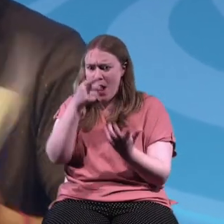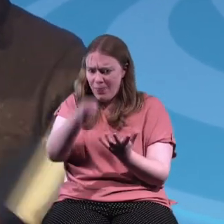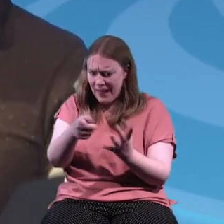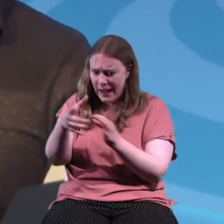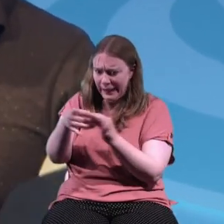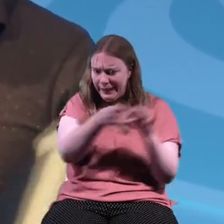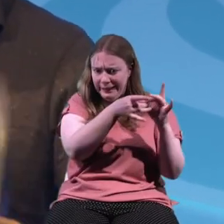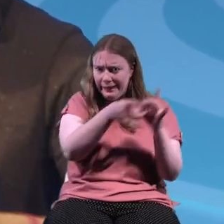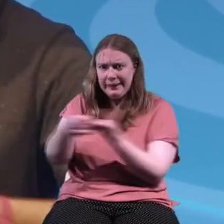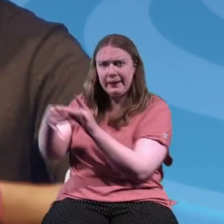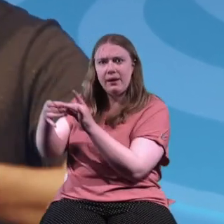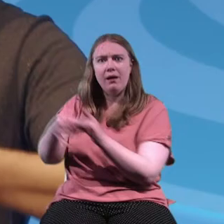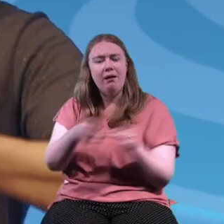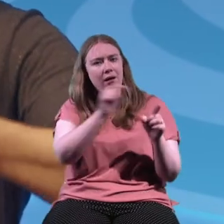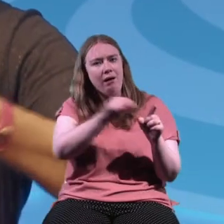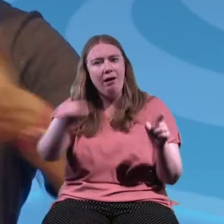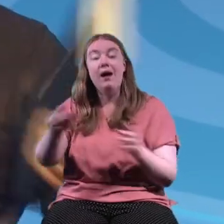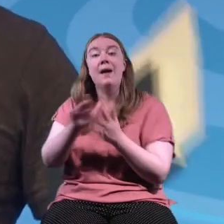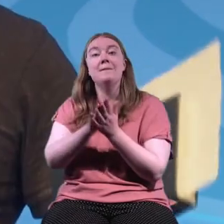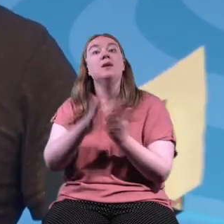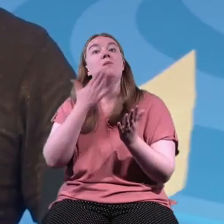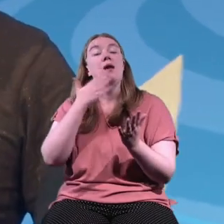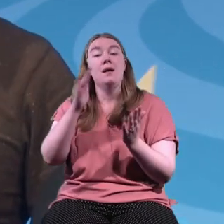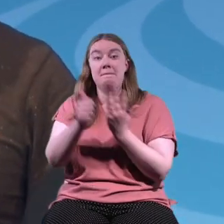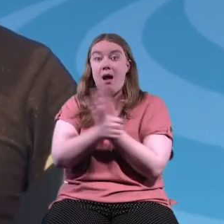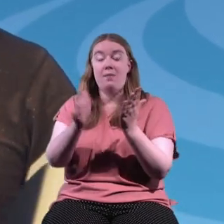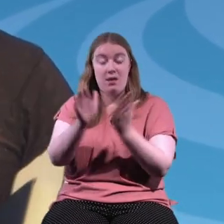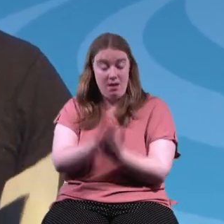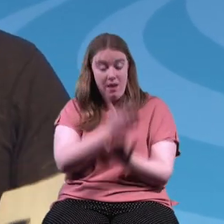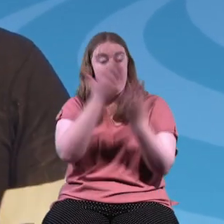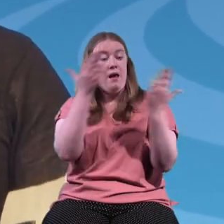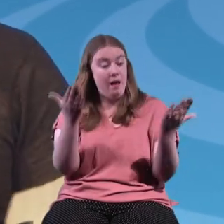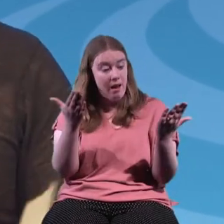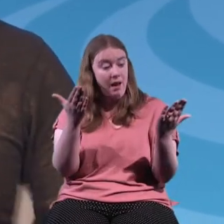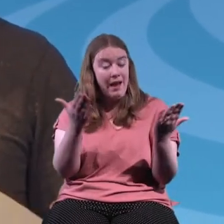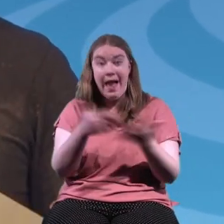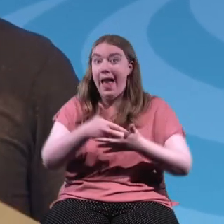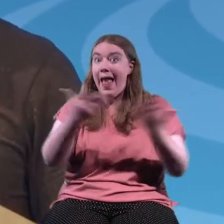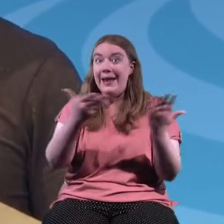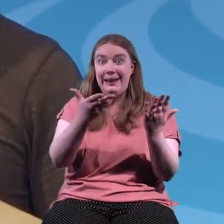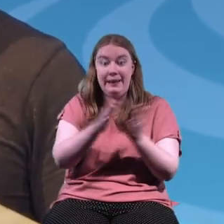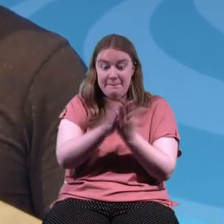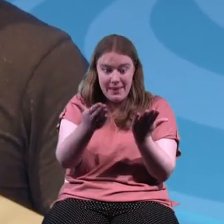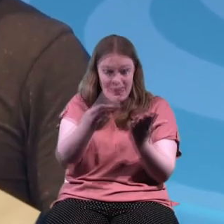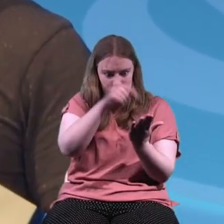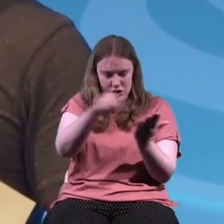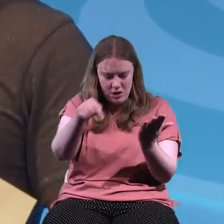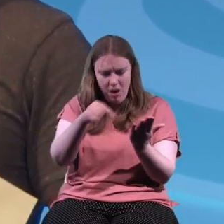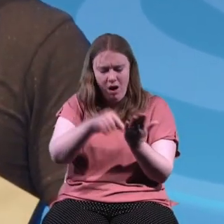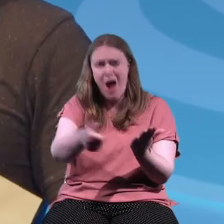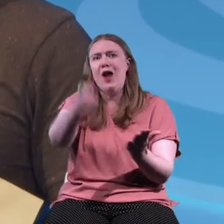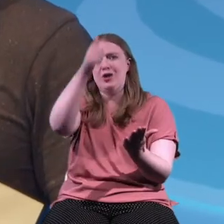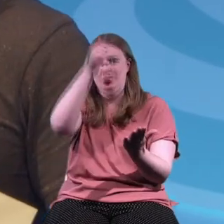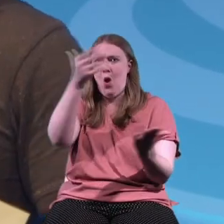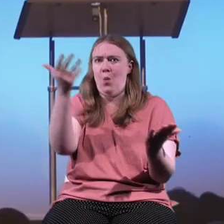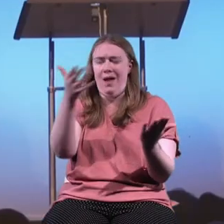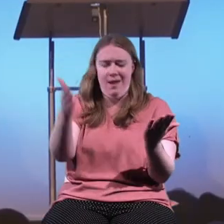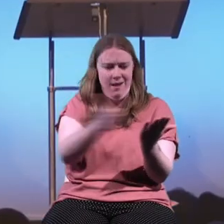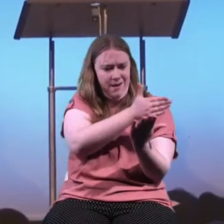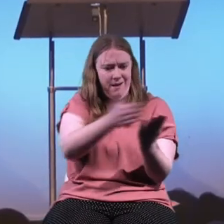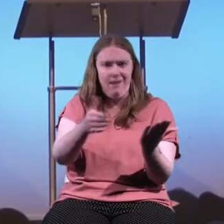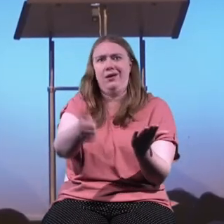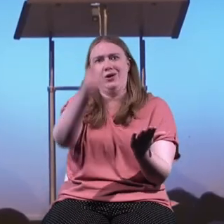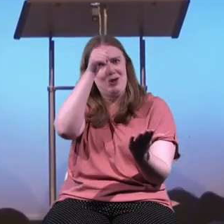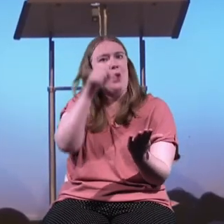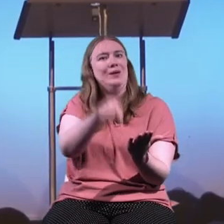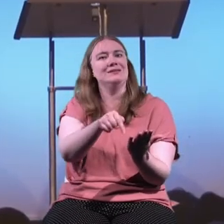time we open God's Word, as we have a sense of the whole, that will help us understand any one passage better. Brilliant. Well, as